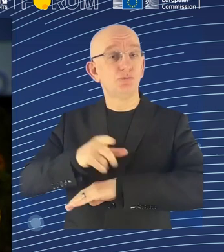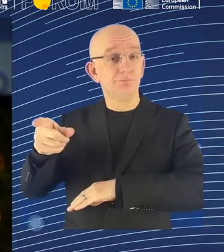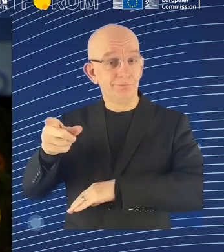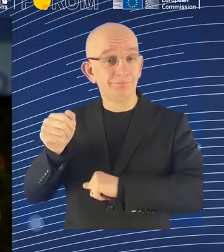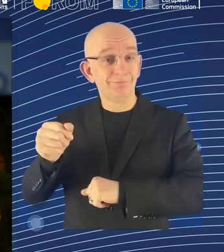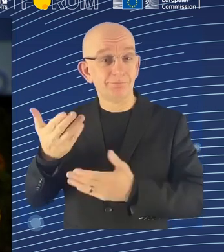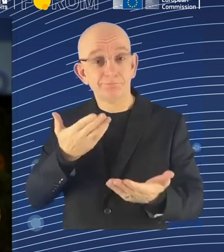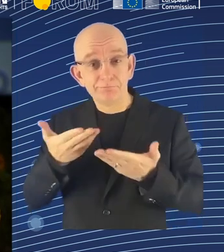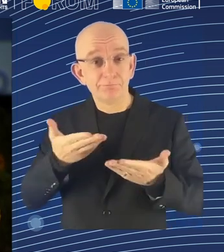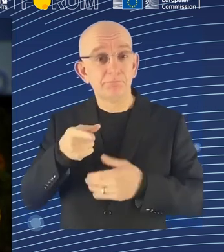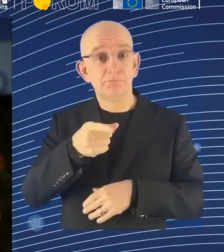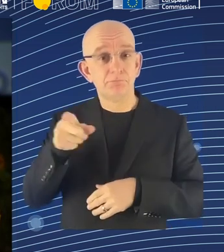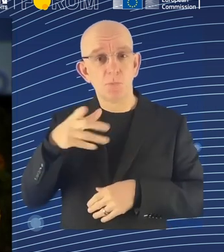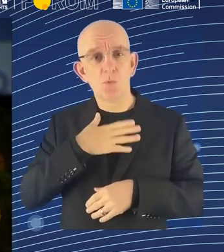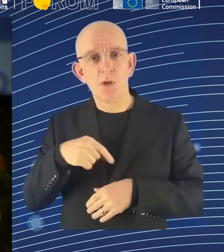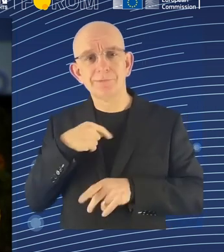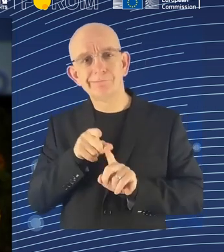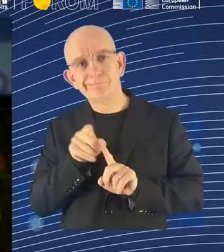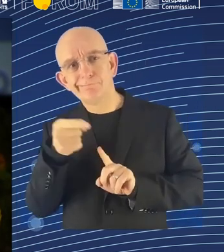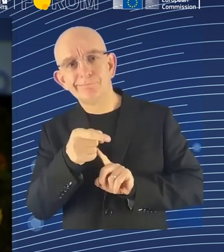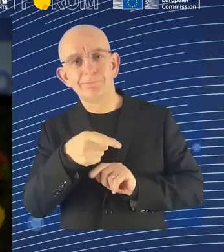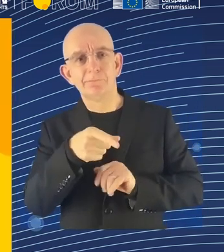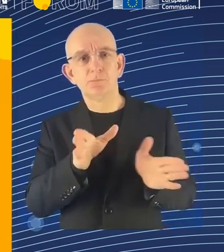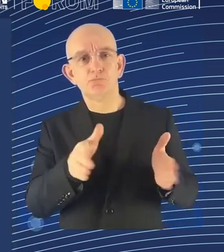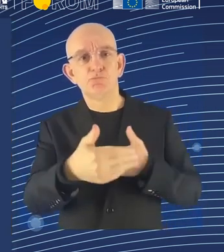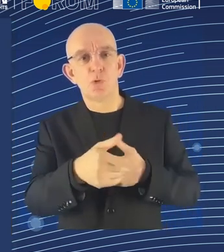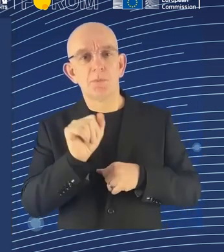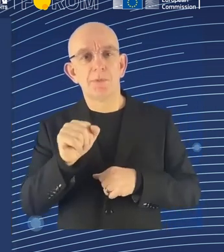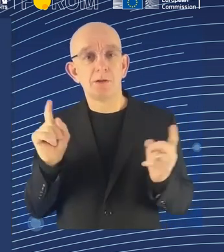me welcoming Commissioner Thierry Breton.